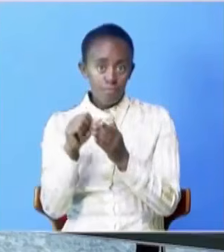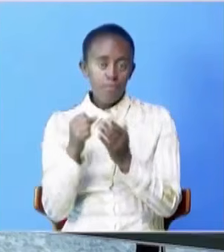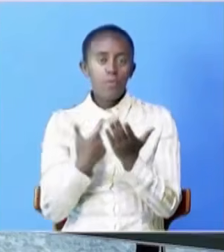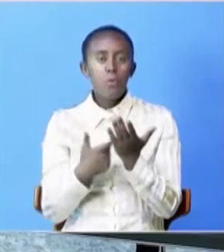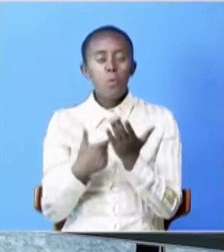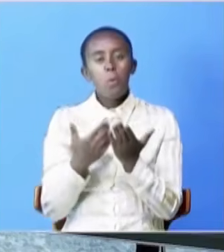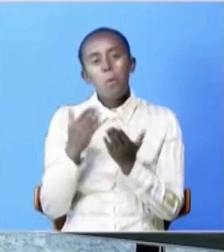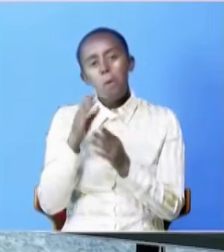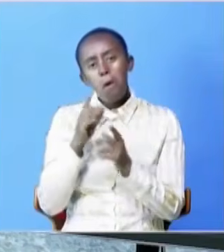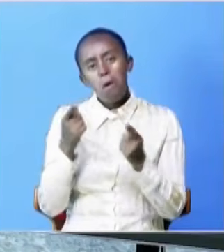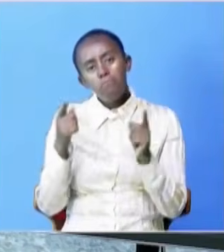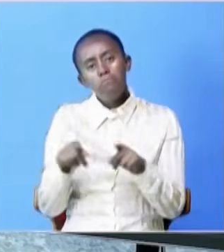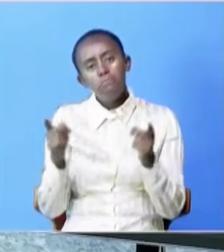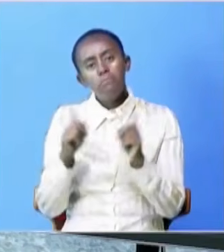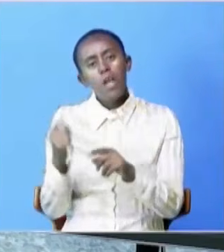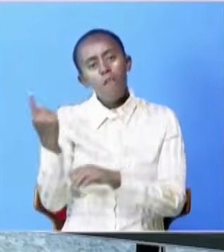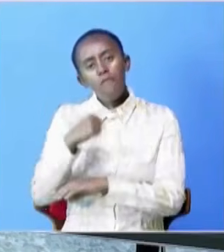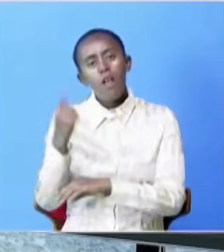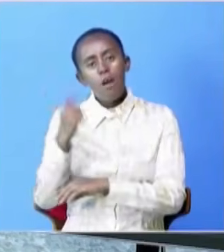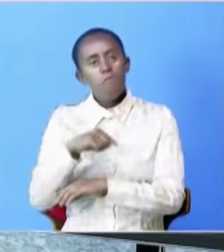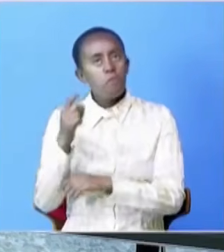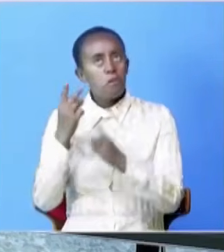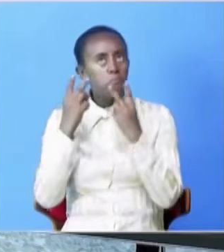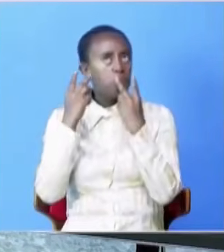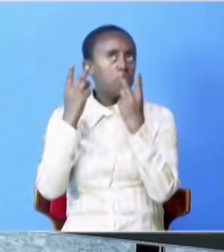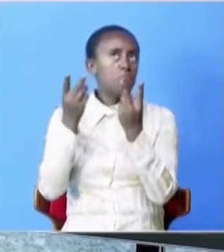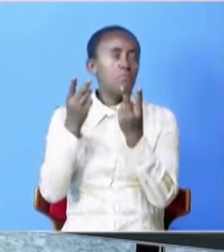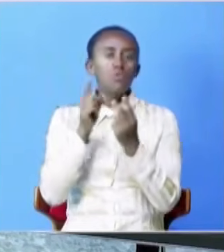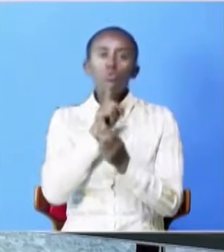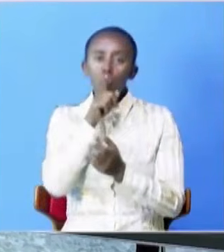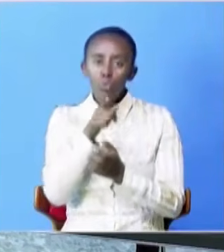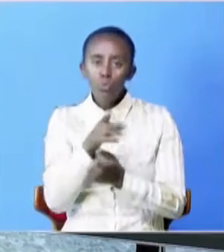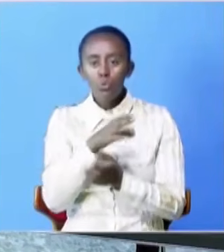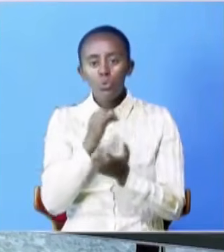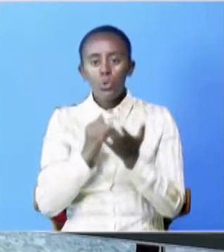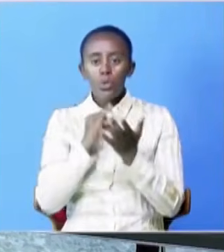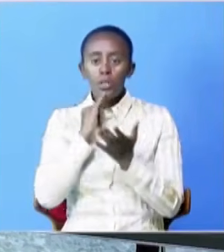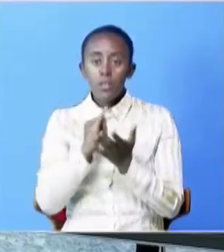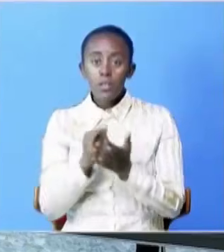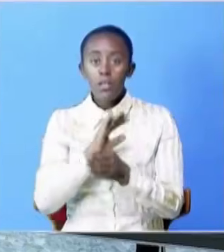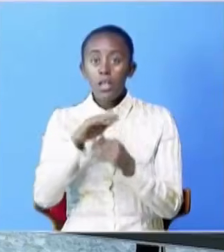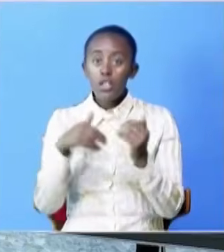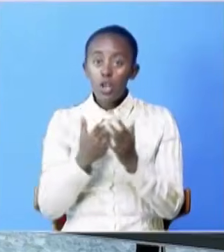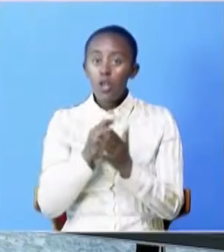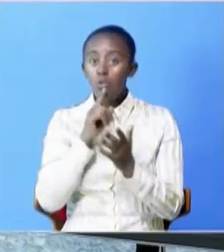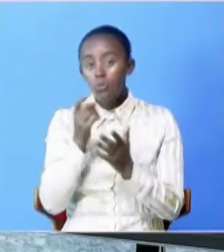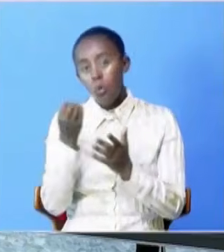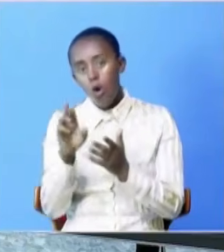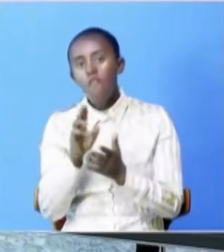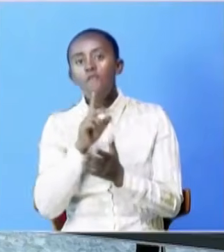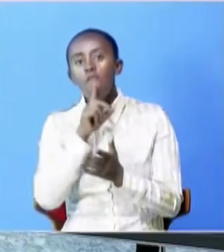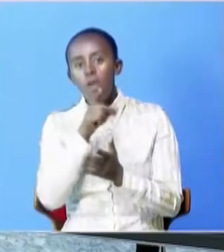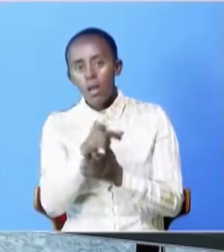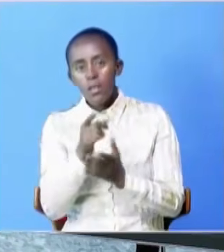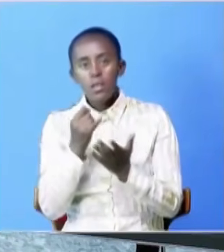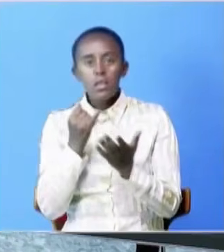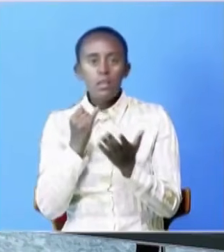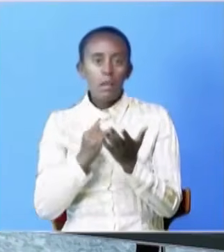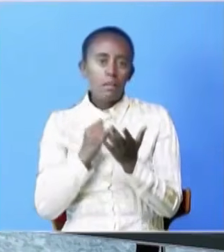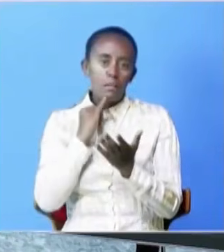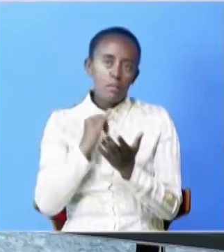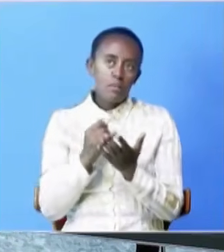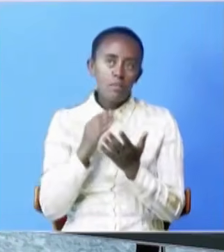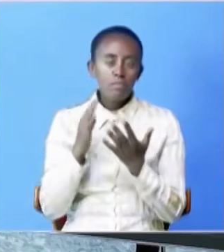happens every day in our lives. So it is so true, and it is a general truth or fact. It is